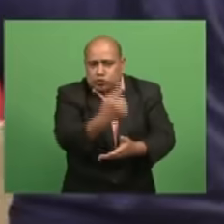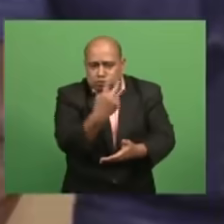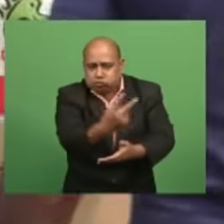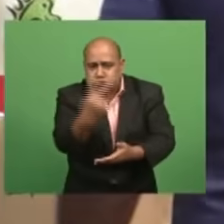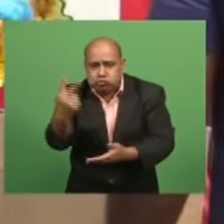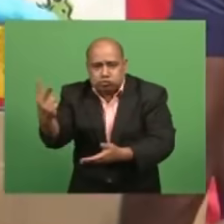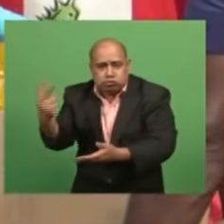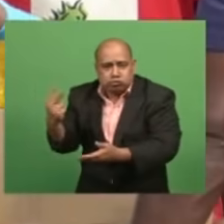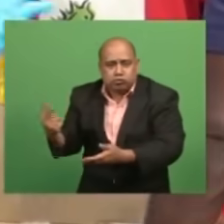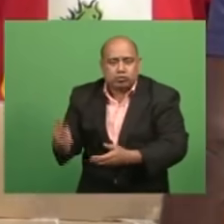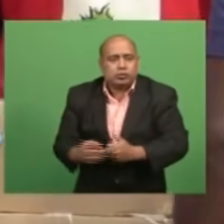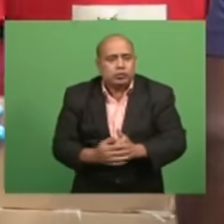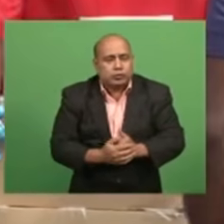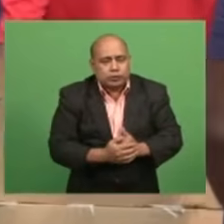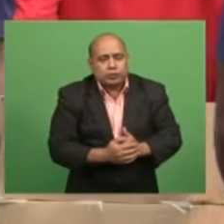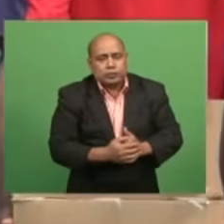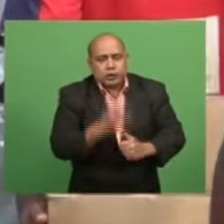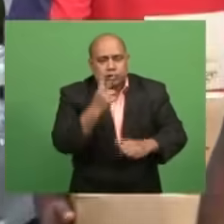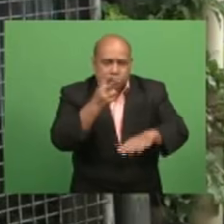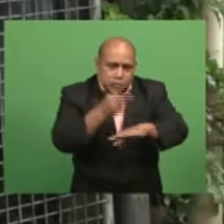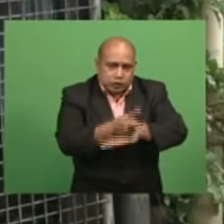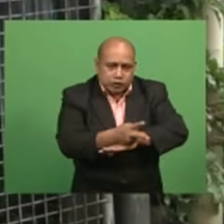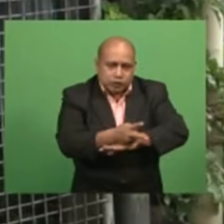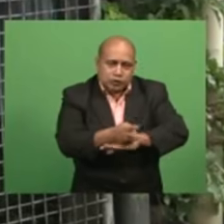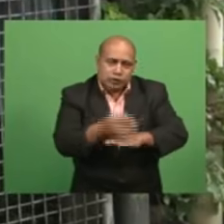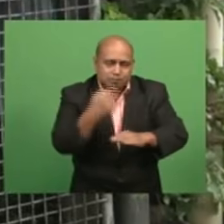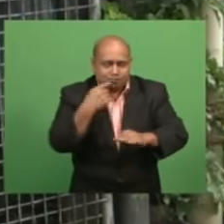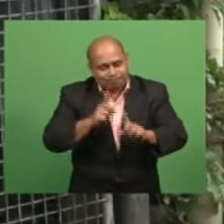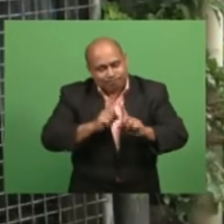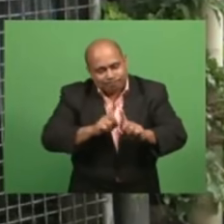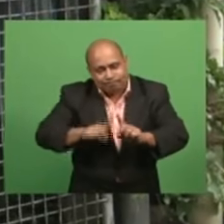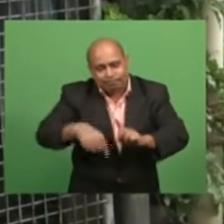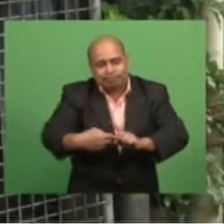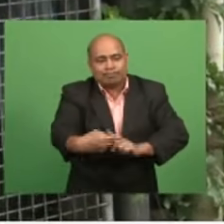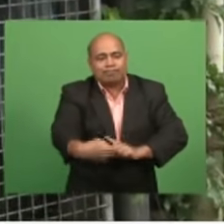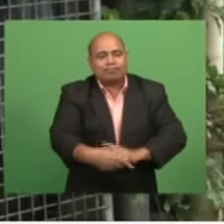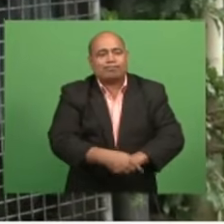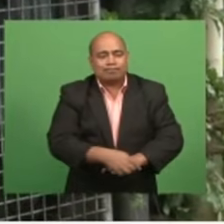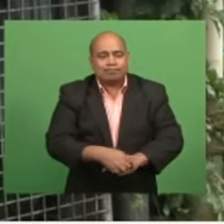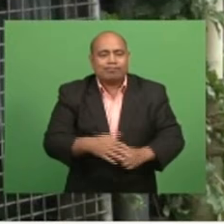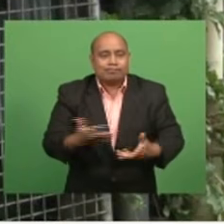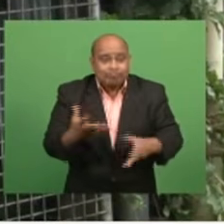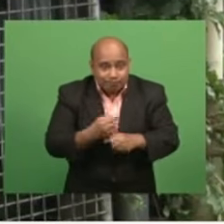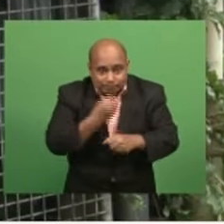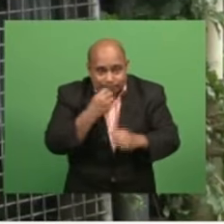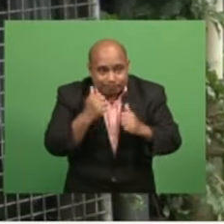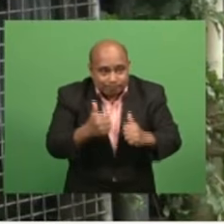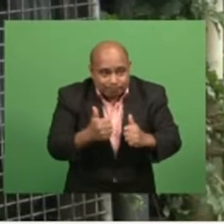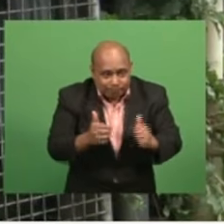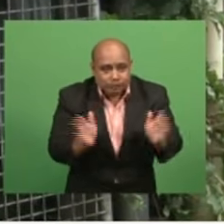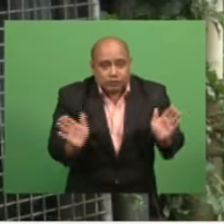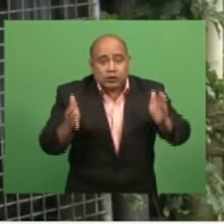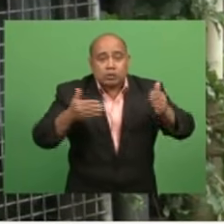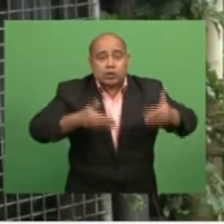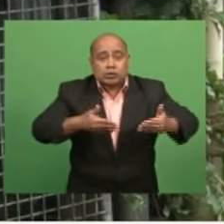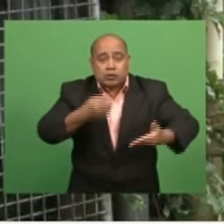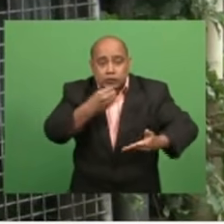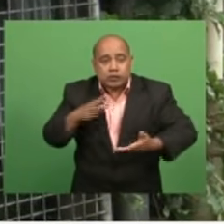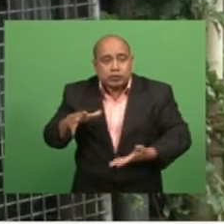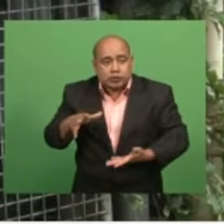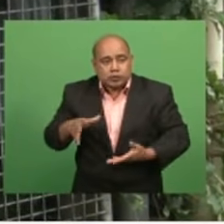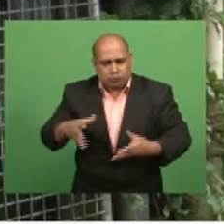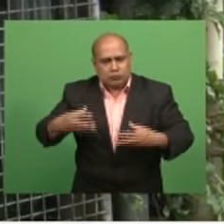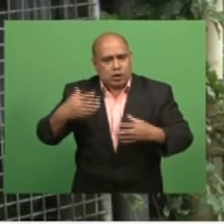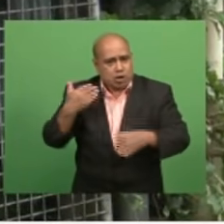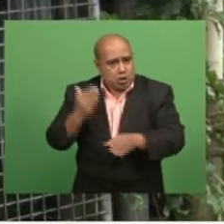approximately 2 weeks, and then we'll follow up after 2 weeks. So. The Food Bank Initiative is a corporate social responsibility program